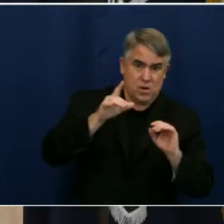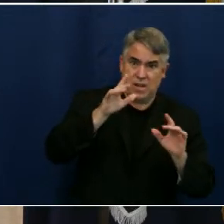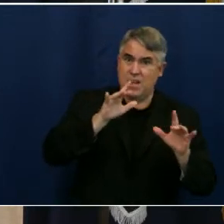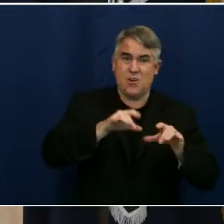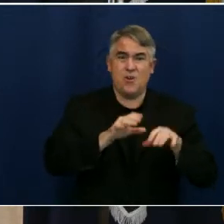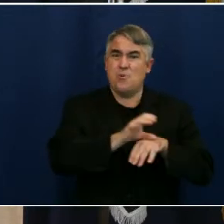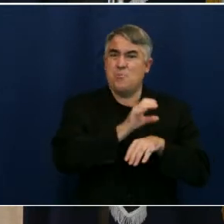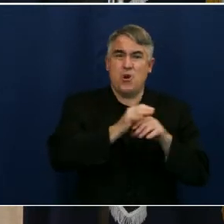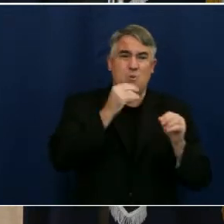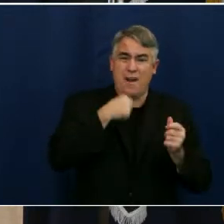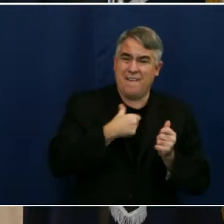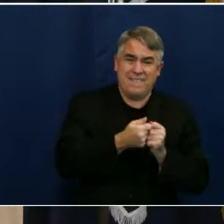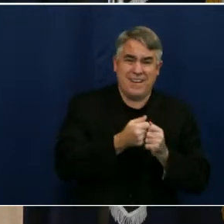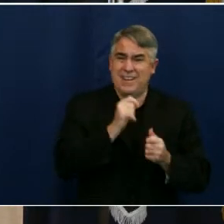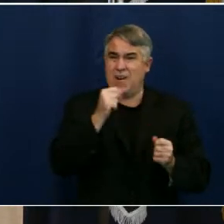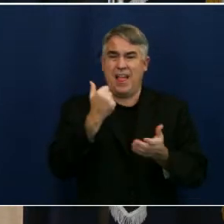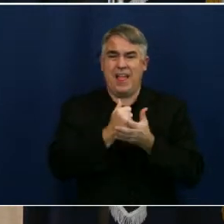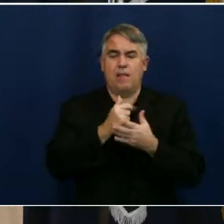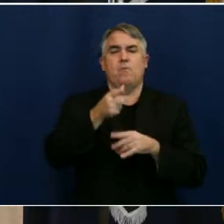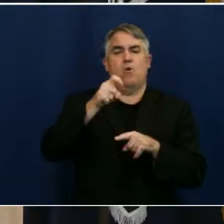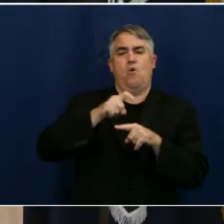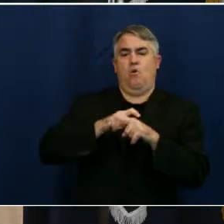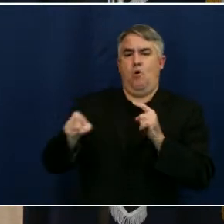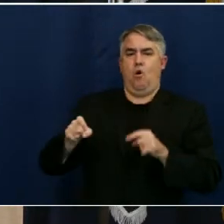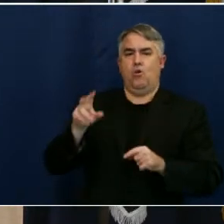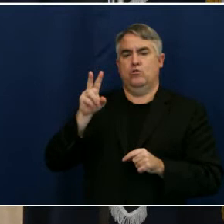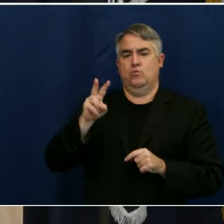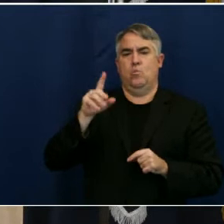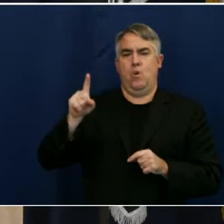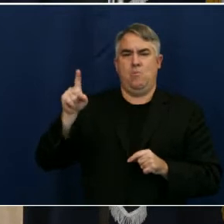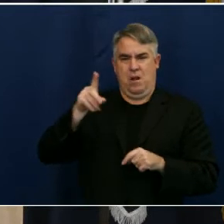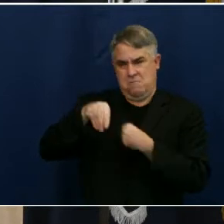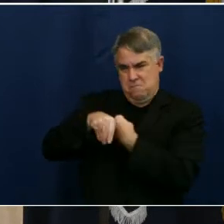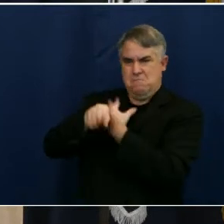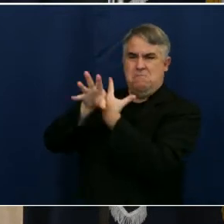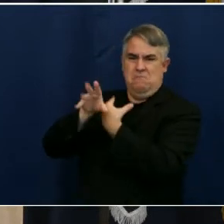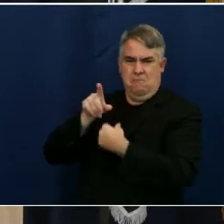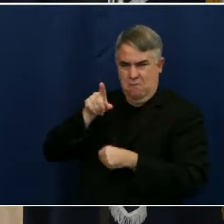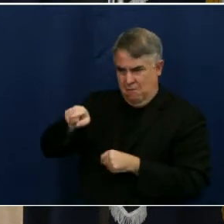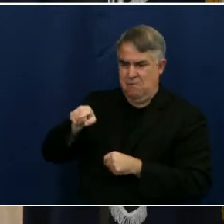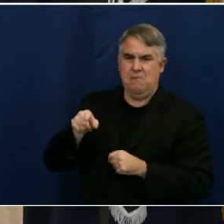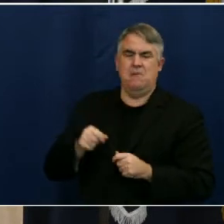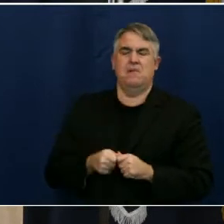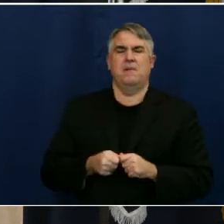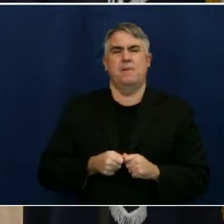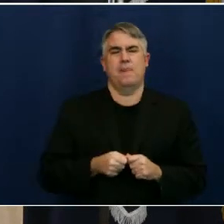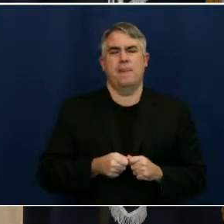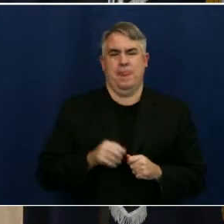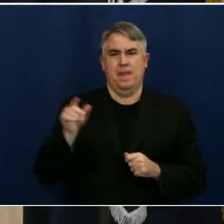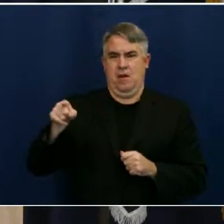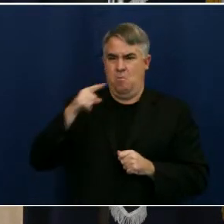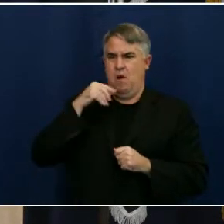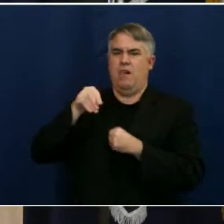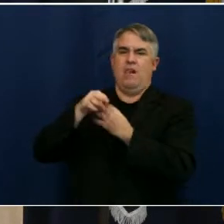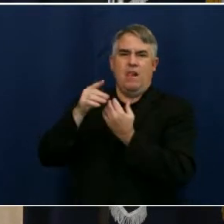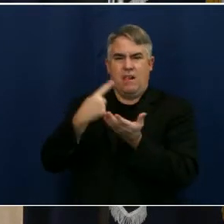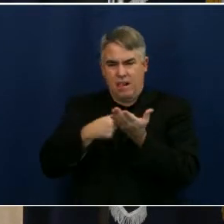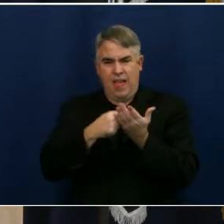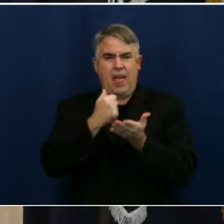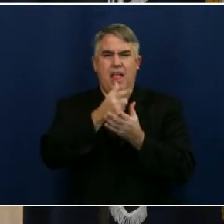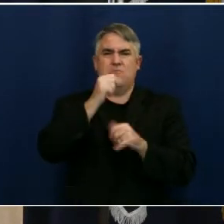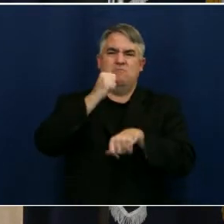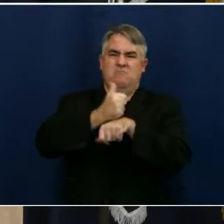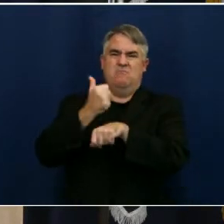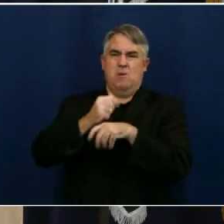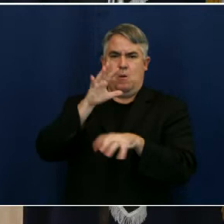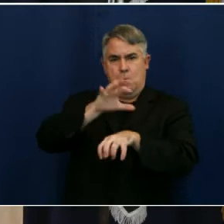please continue to call 211 so that we can help you connect you to a healthcare provider or someone who can make a vaccination appointment for you at the County of San Diego site.